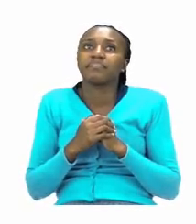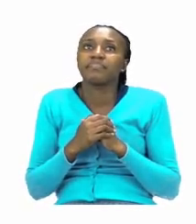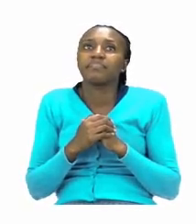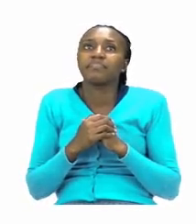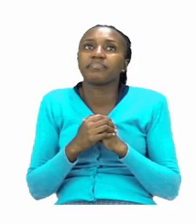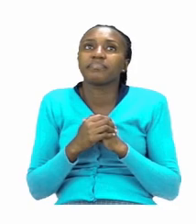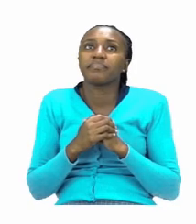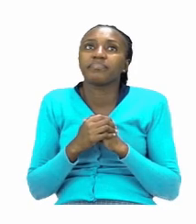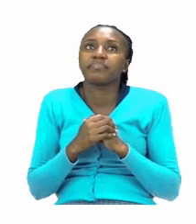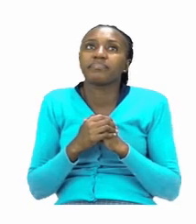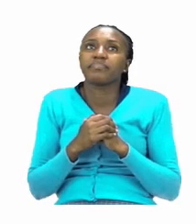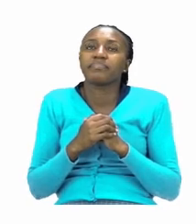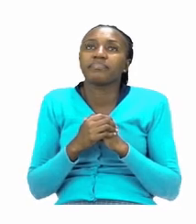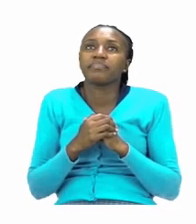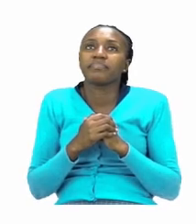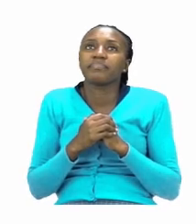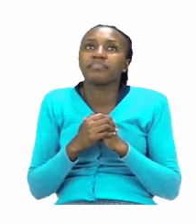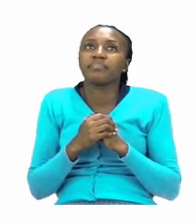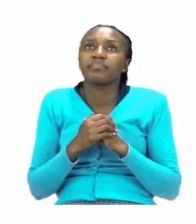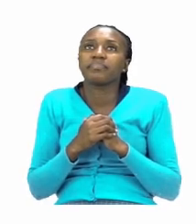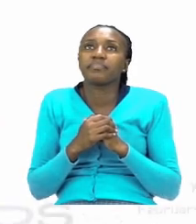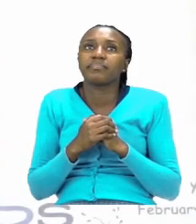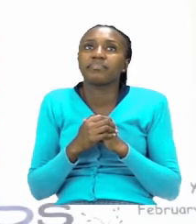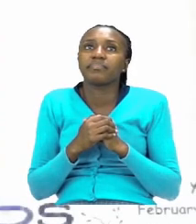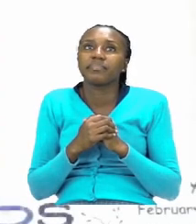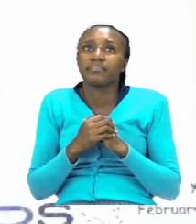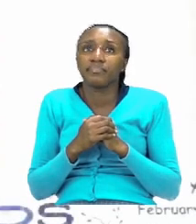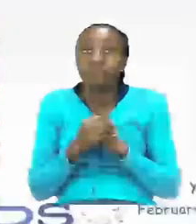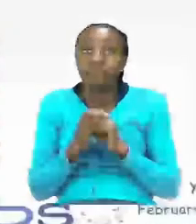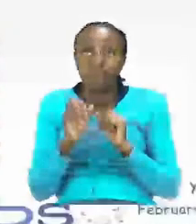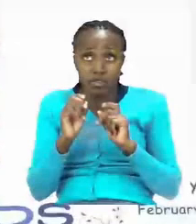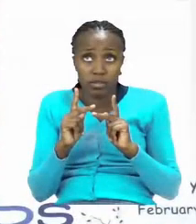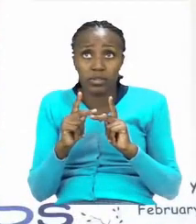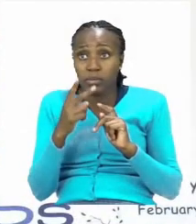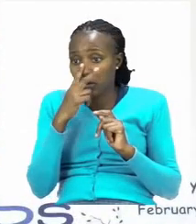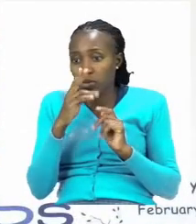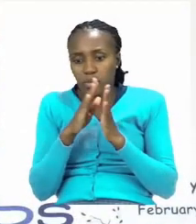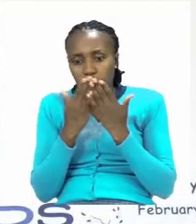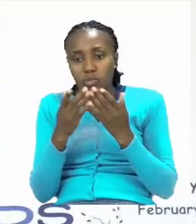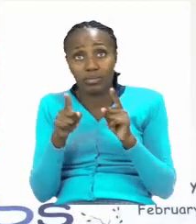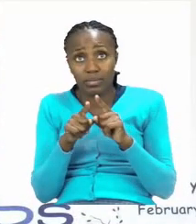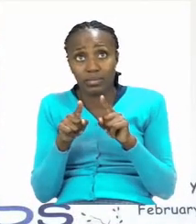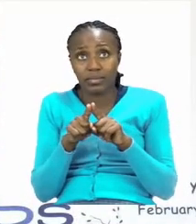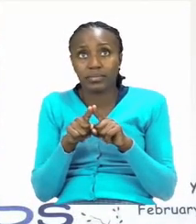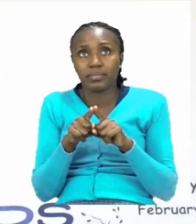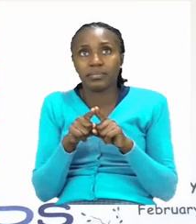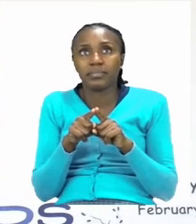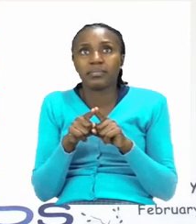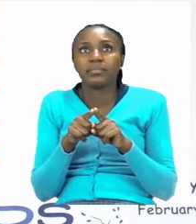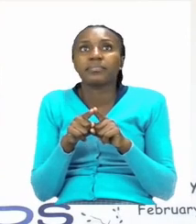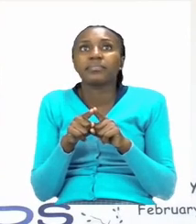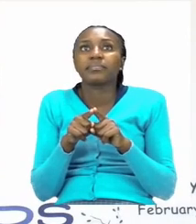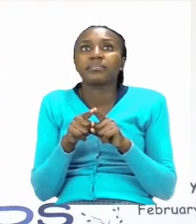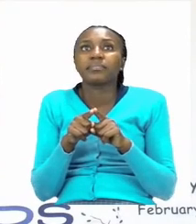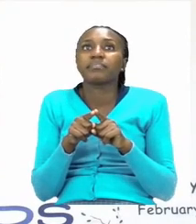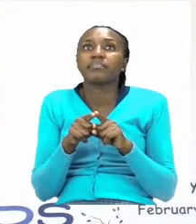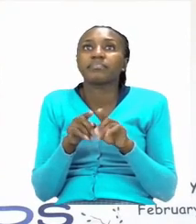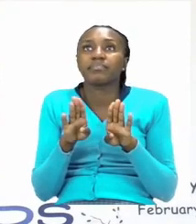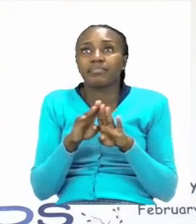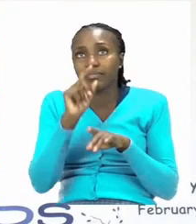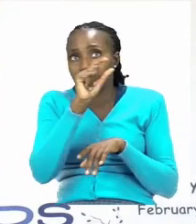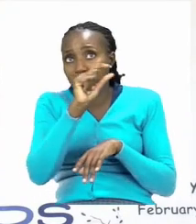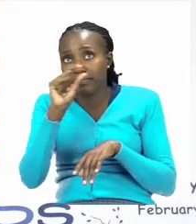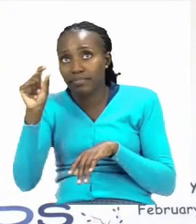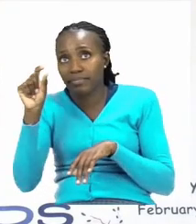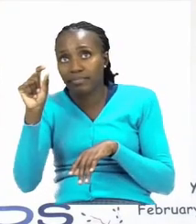Now I want you to follow as well in your booklet because that's where the pictures are. We're going to do the sentences here